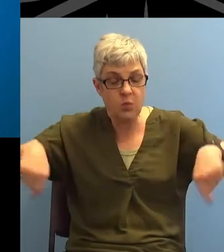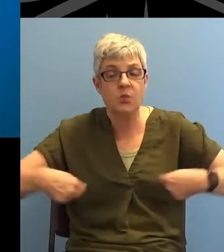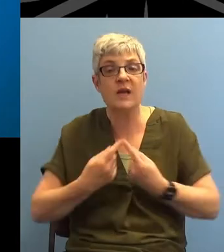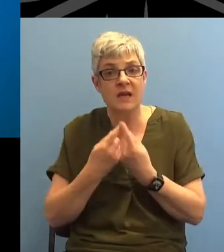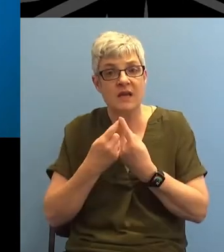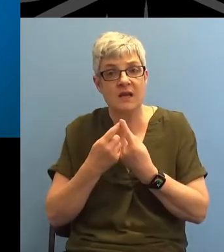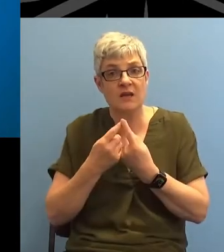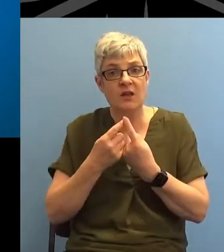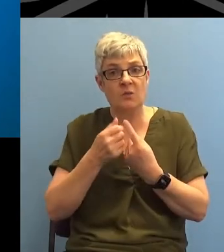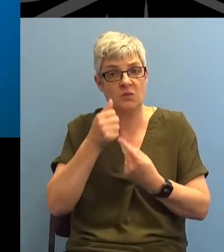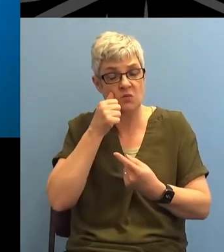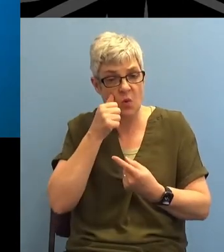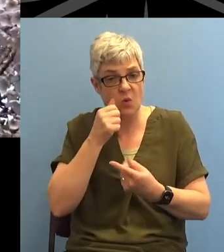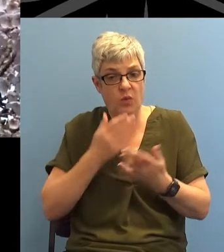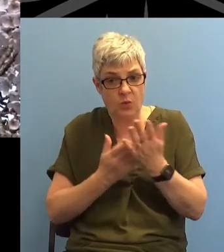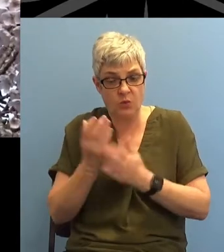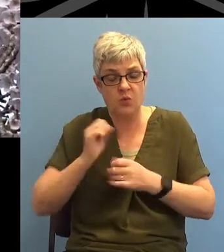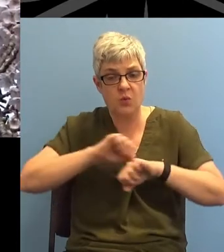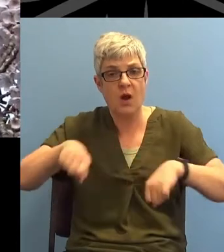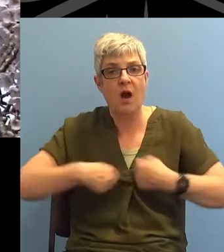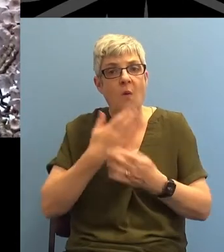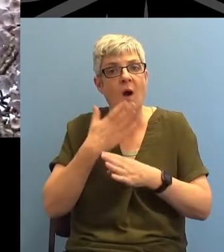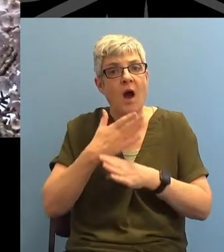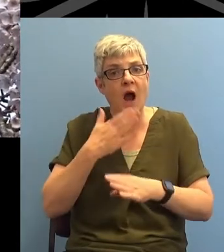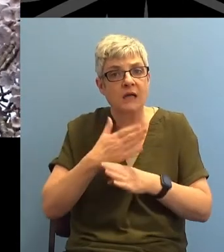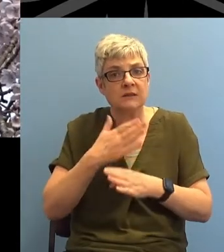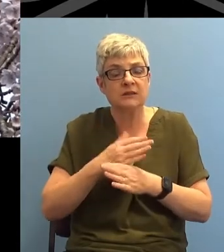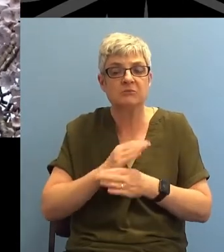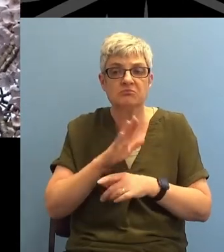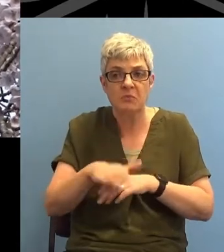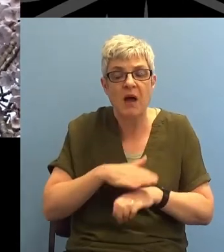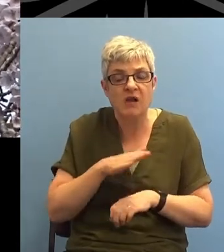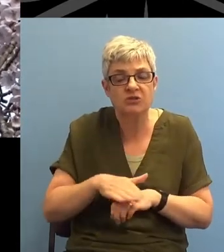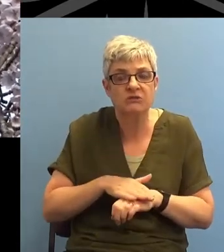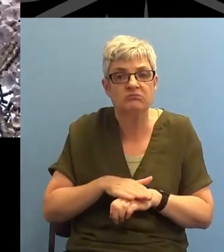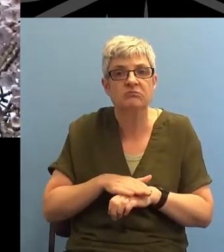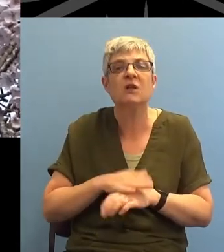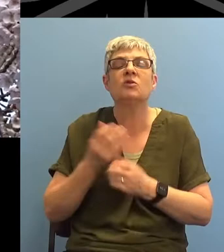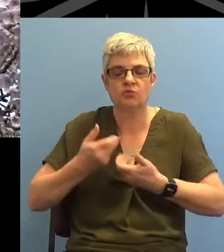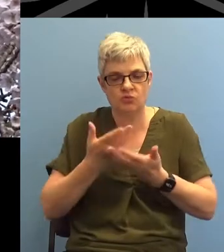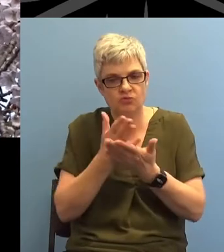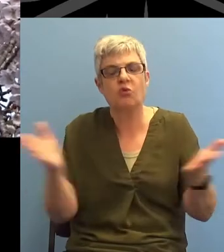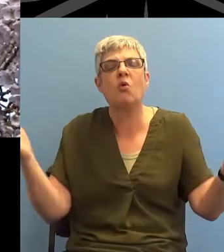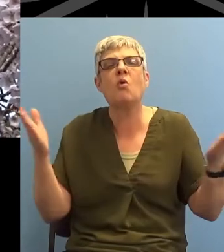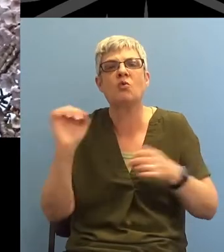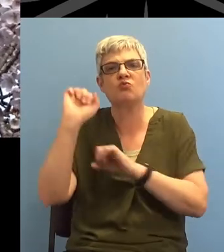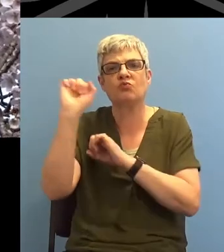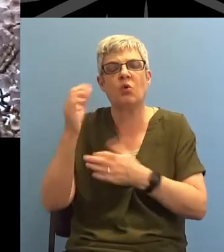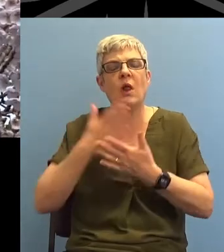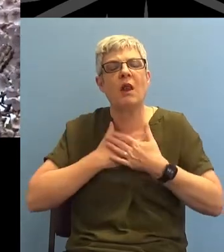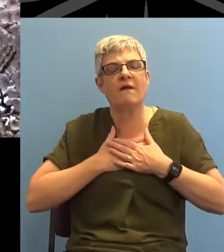in our acts of compassion your love for the world.